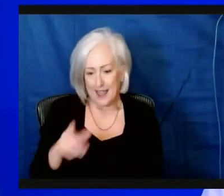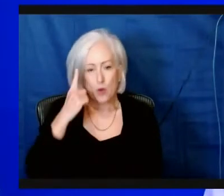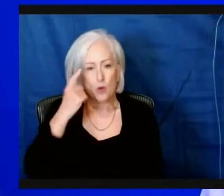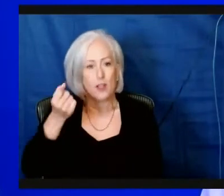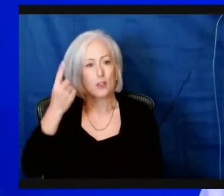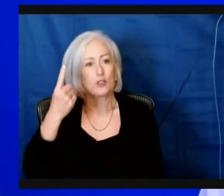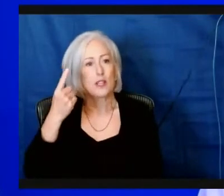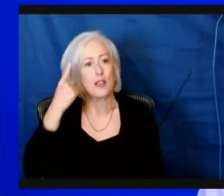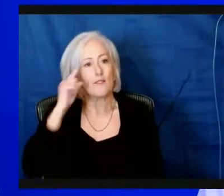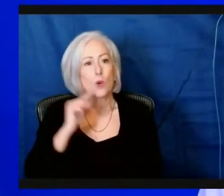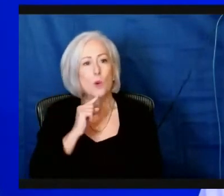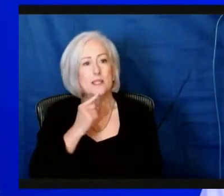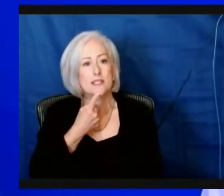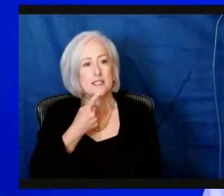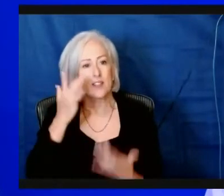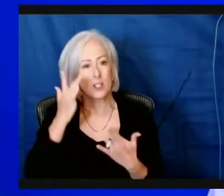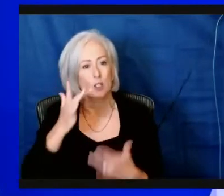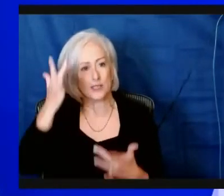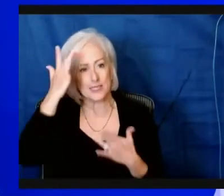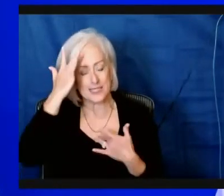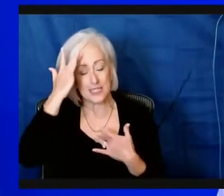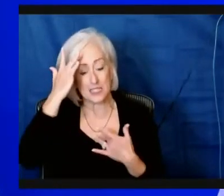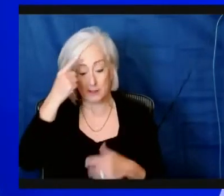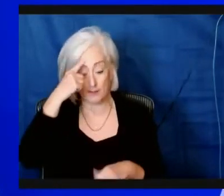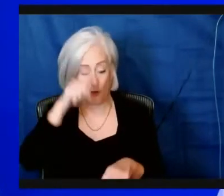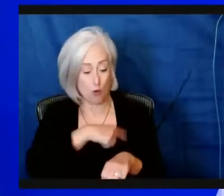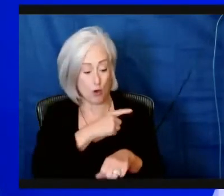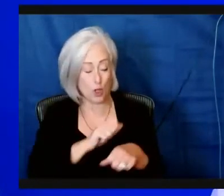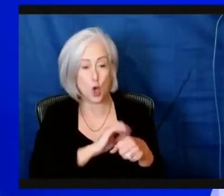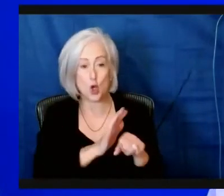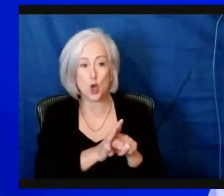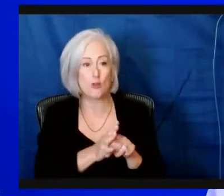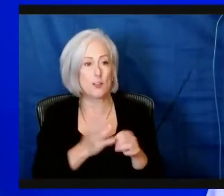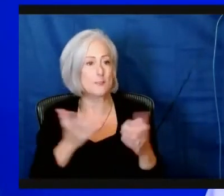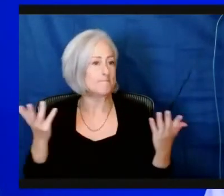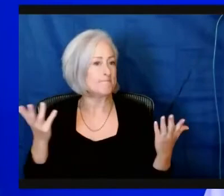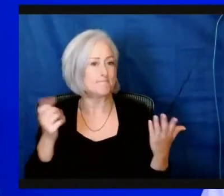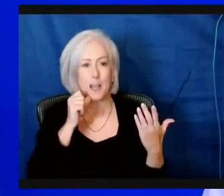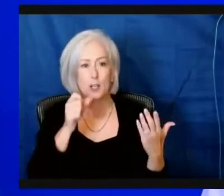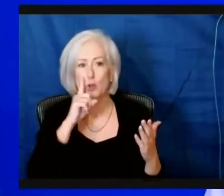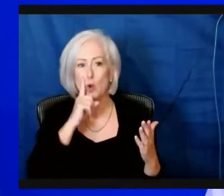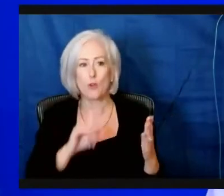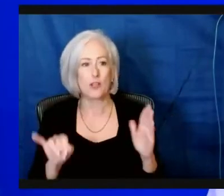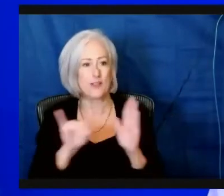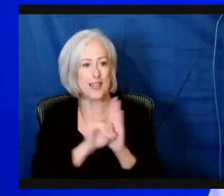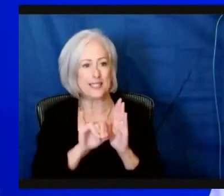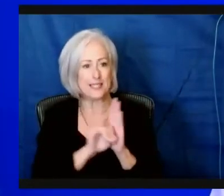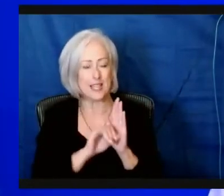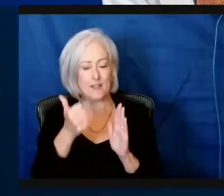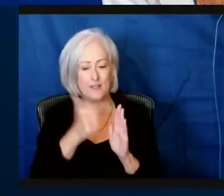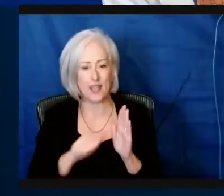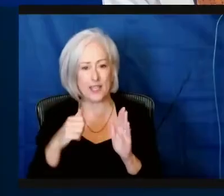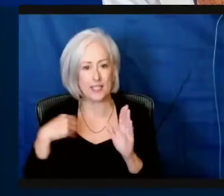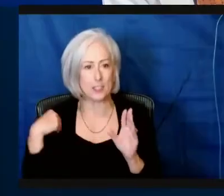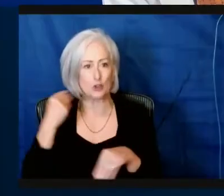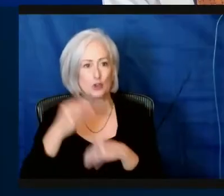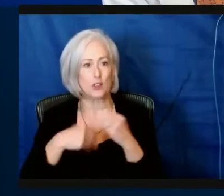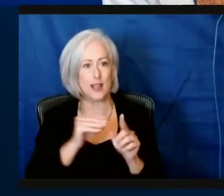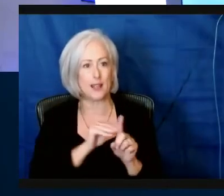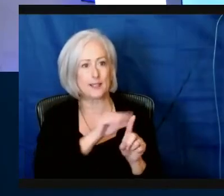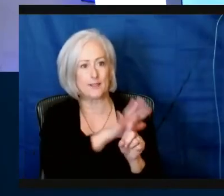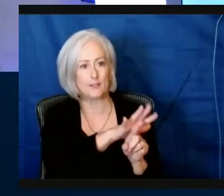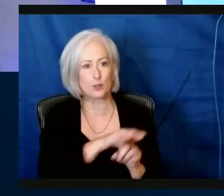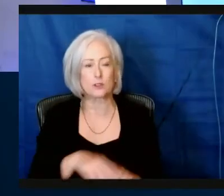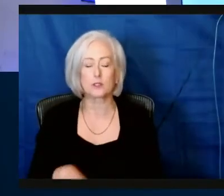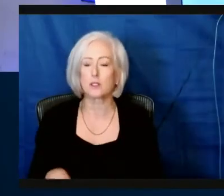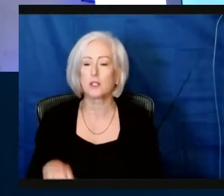COVID, I don't really know that we have any specific genetic factors that we've identified at this point, but could be wrong. One more question from Angela.